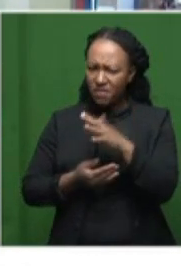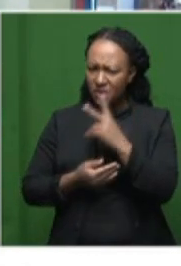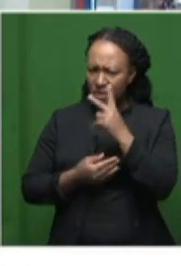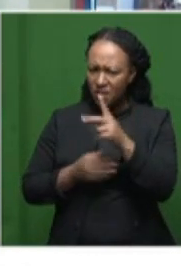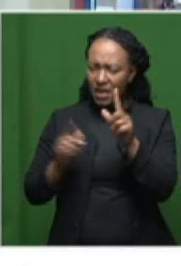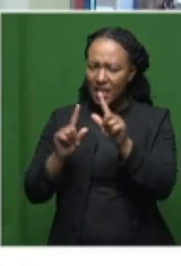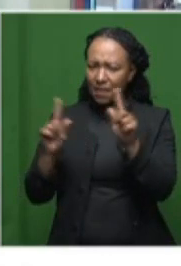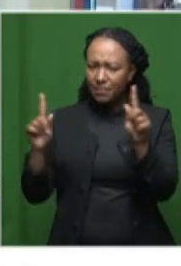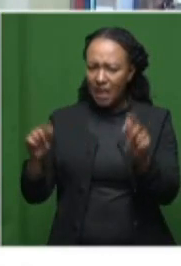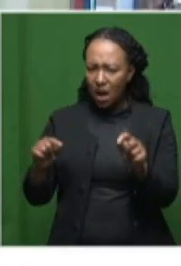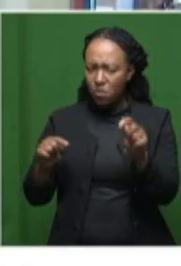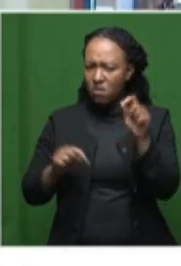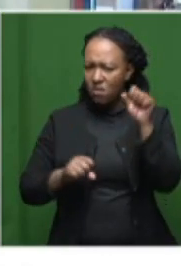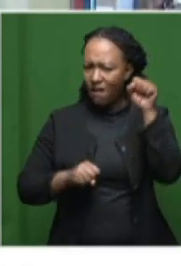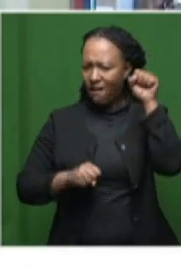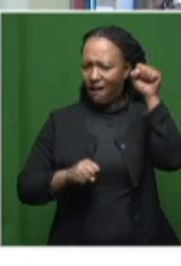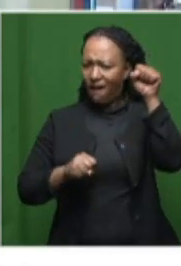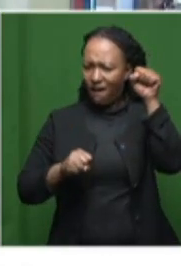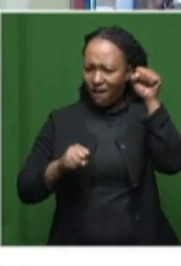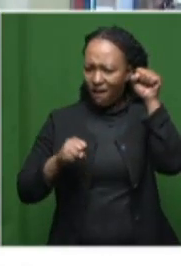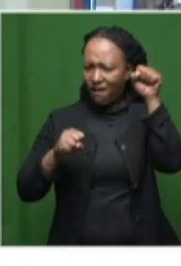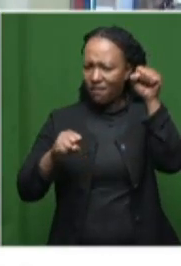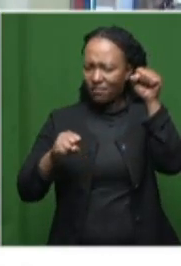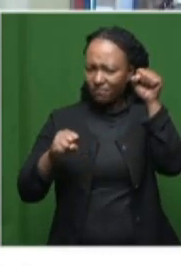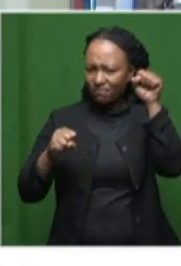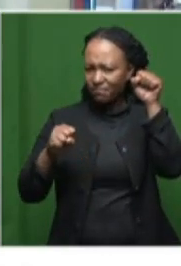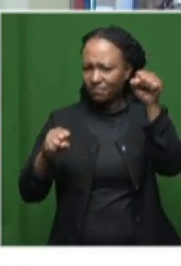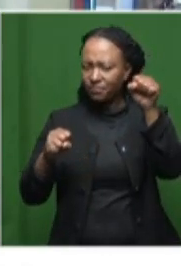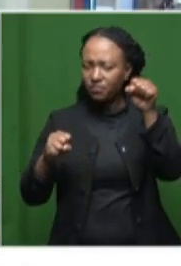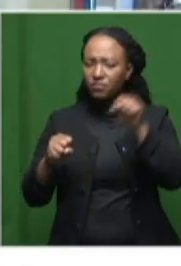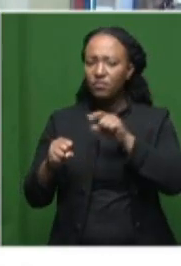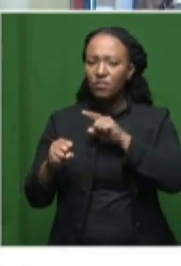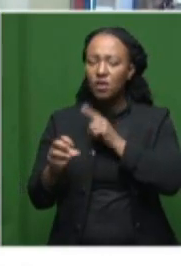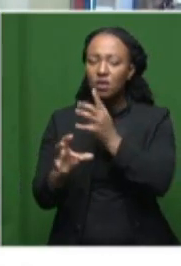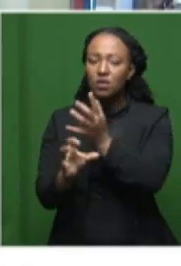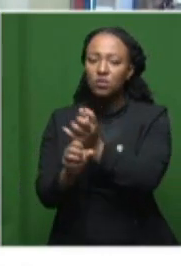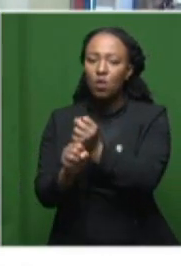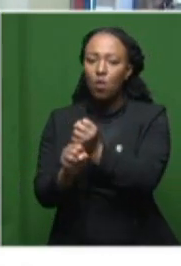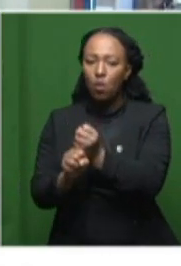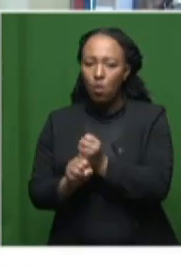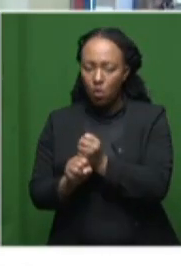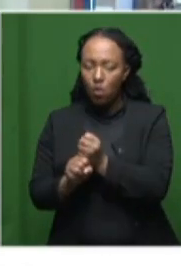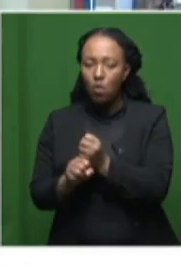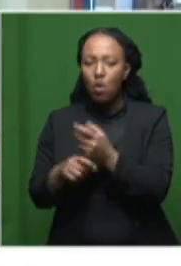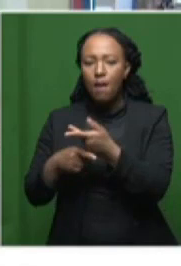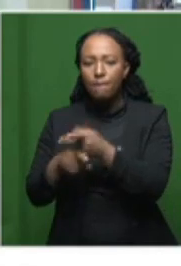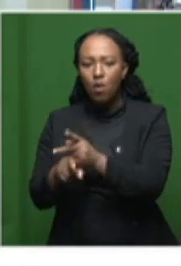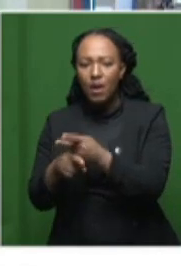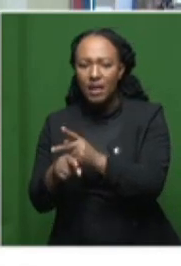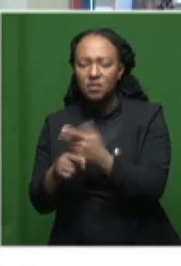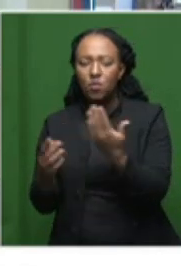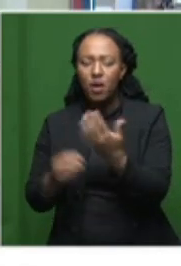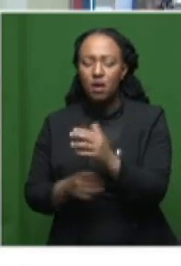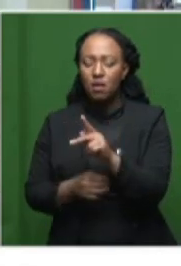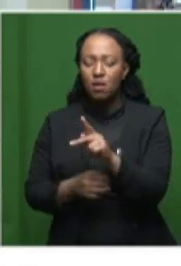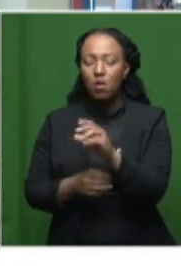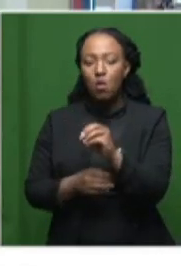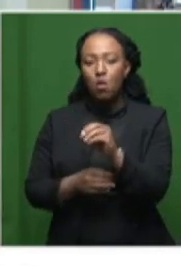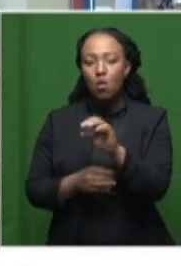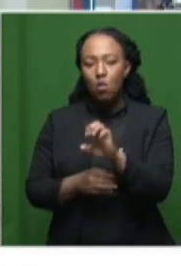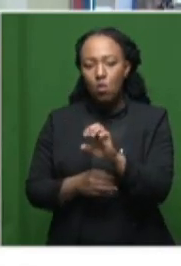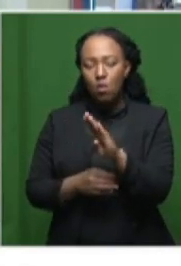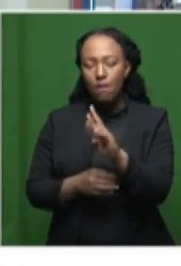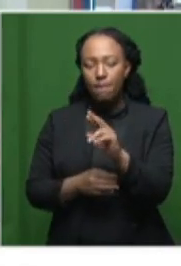protests around the storage, especially of byproducts here from the Koeberg power station. Let's talk